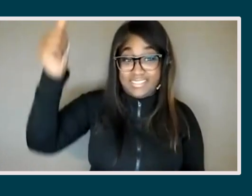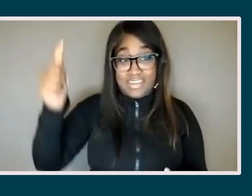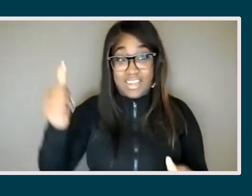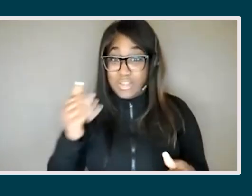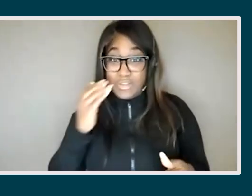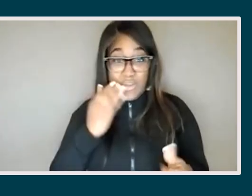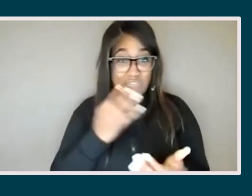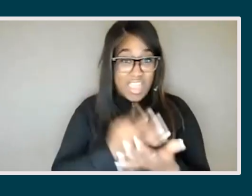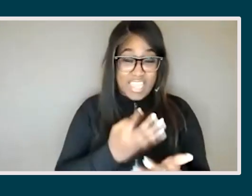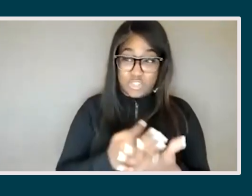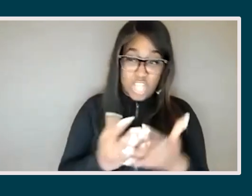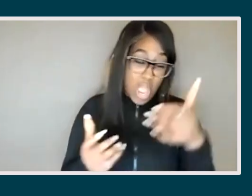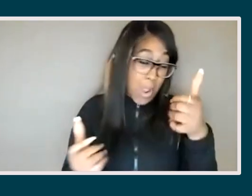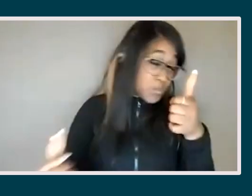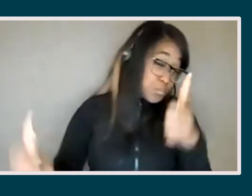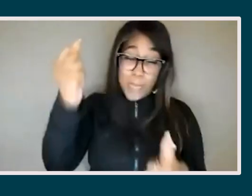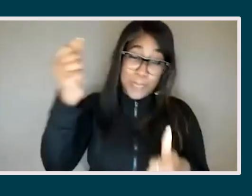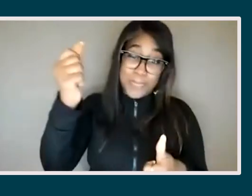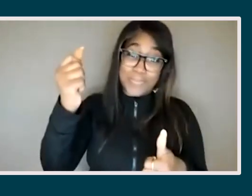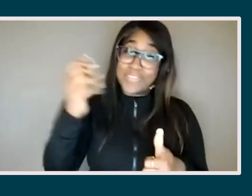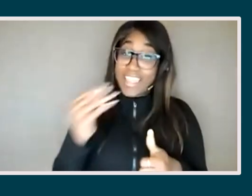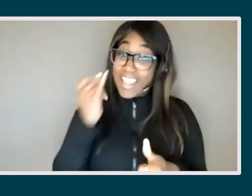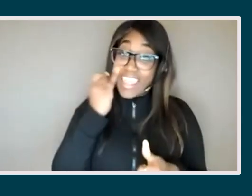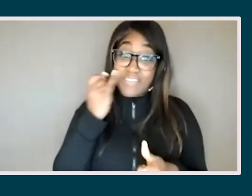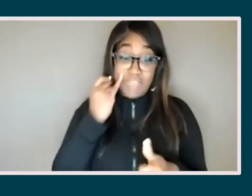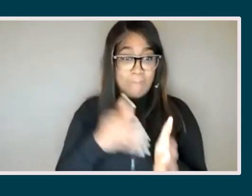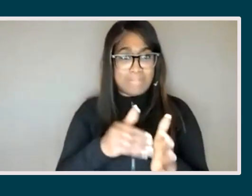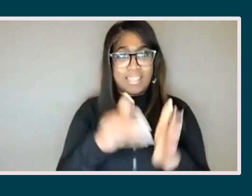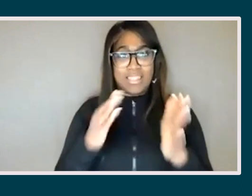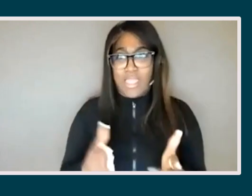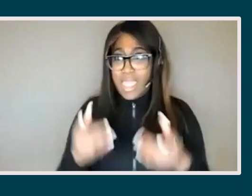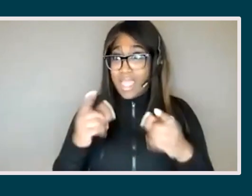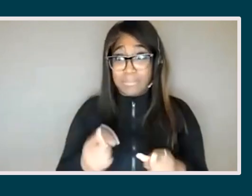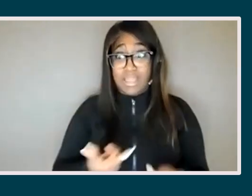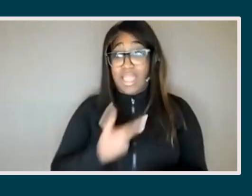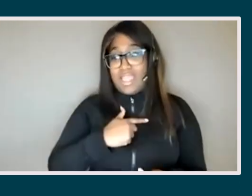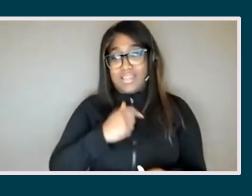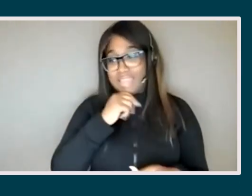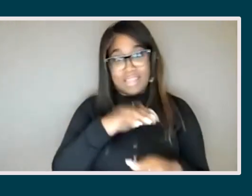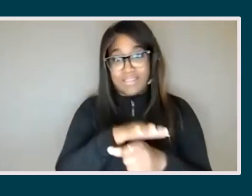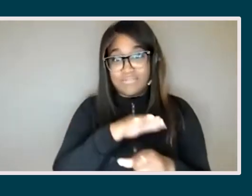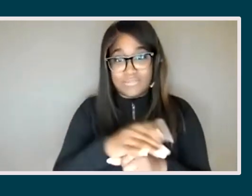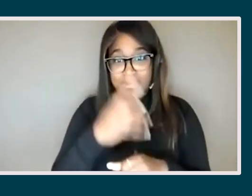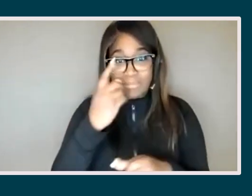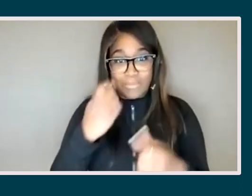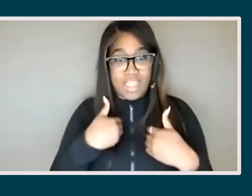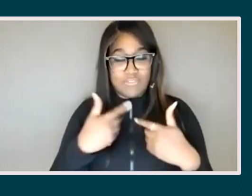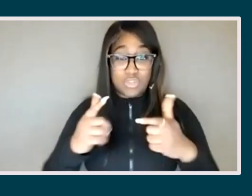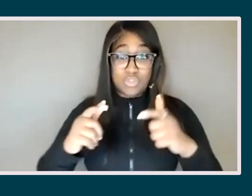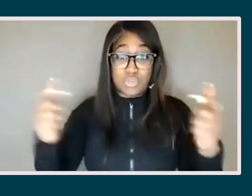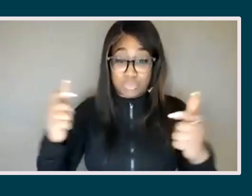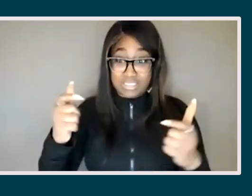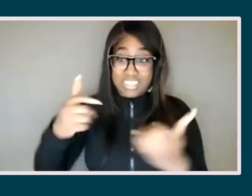way past where other people are going to get. And even if I were a millionaire, by the time I get there, it's not going to be enough. We have a huge class divide